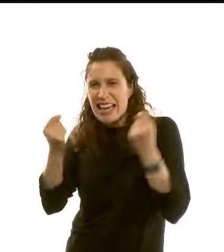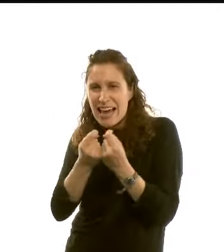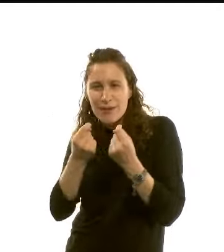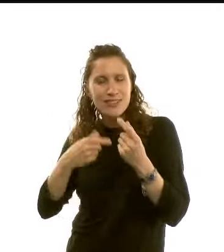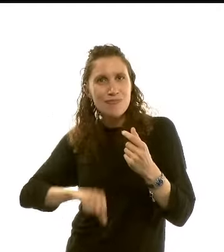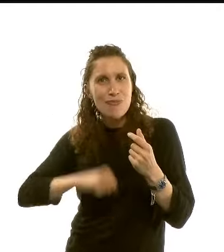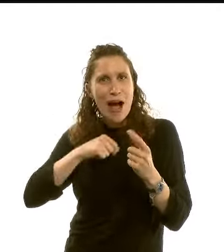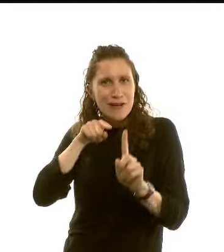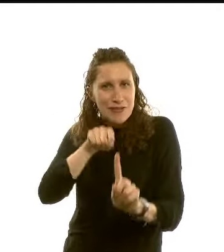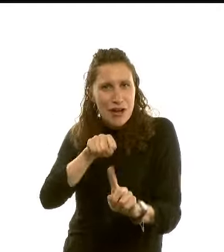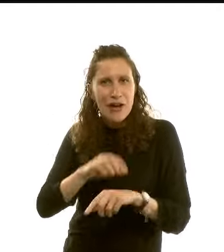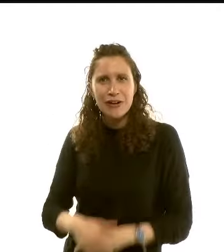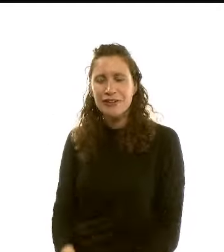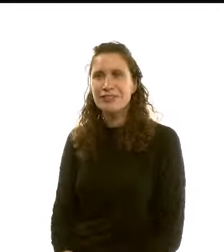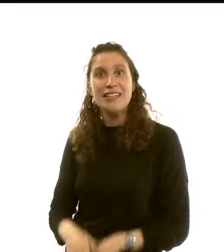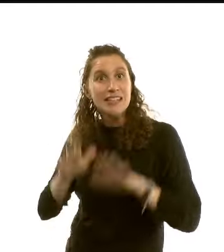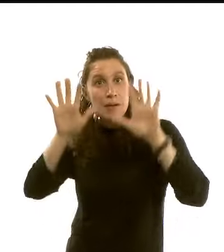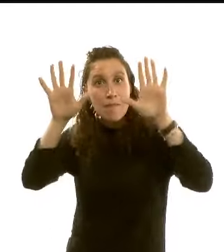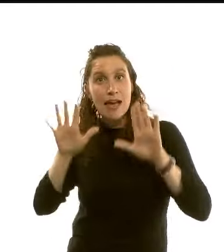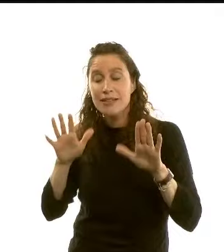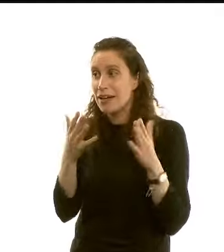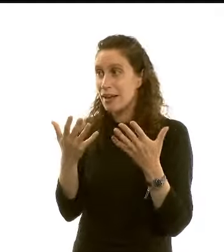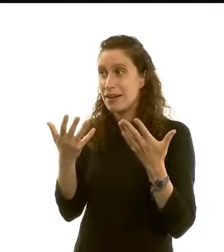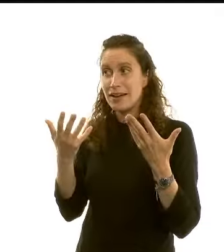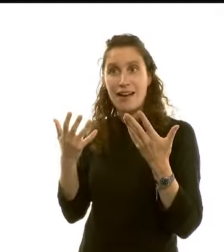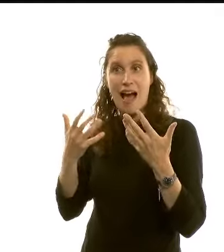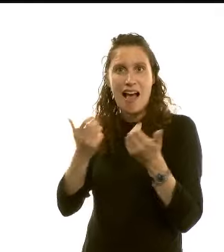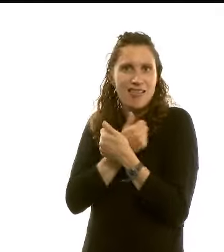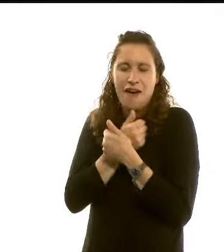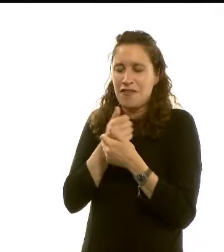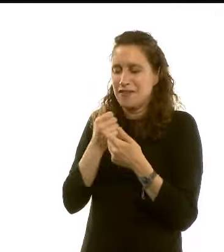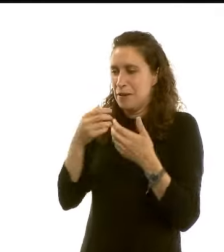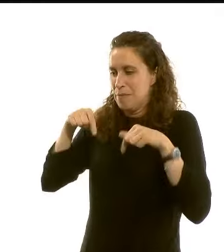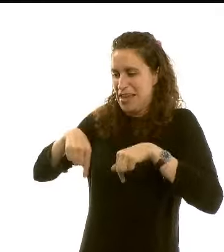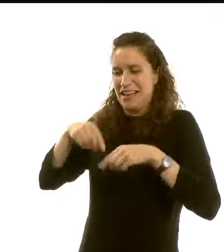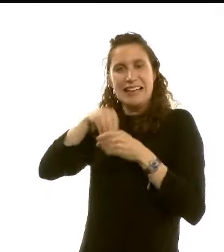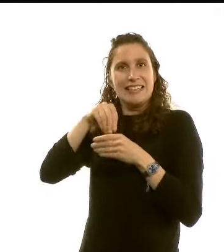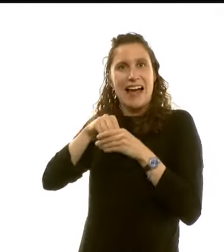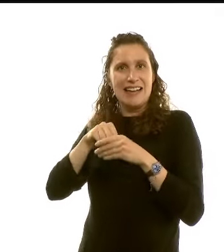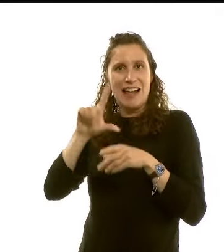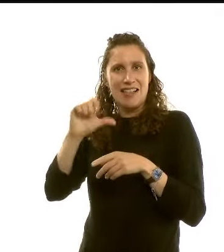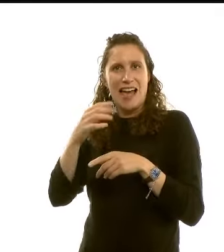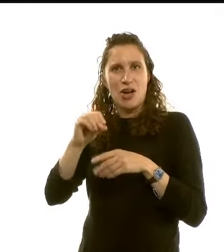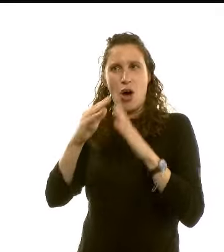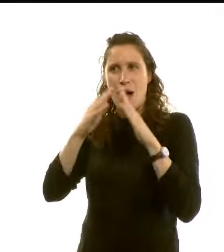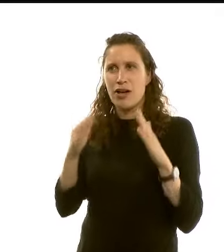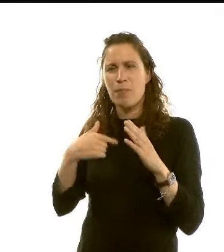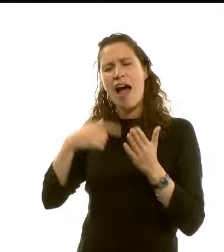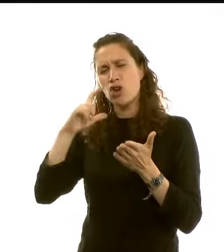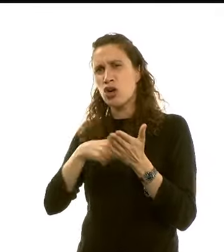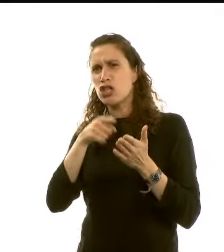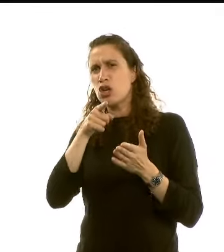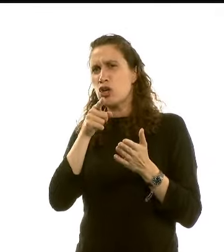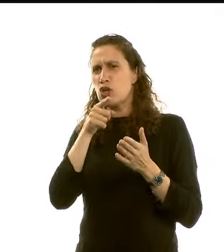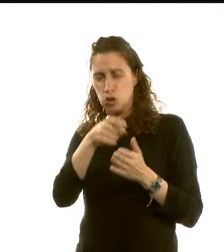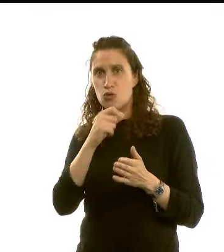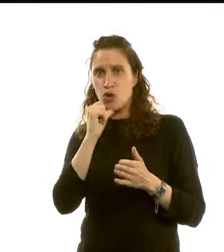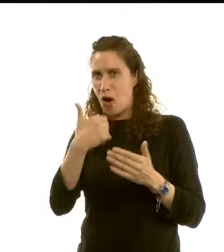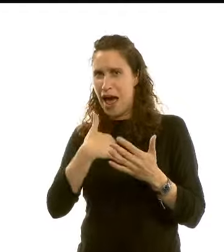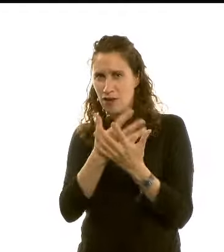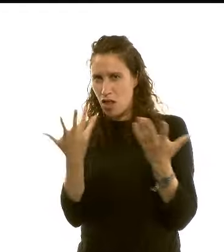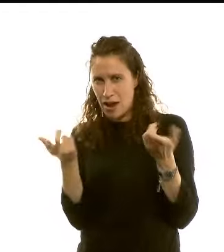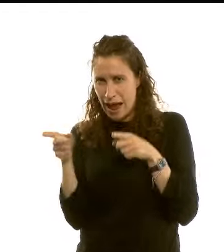you. Oh, this is amazing. I love being here in Lego House. I know. I've kind of noticed that you haven't got a huge amount going on, so really? I've got a little